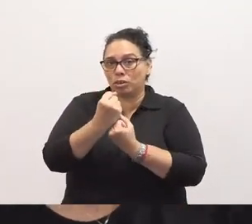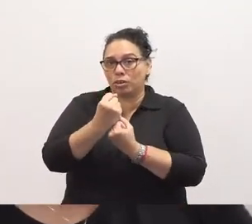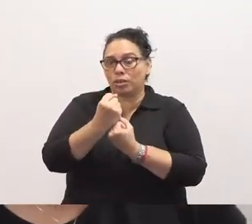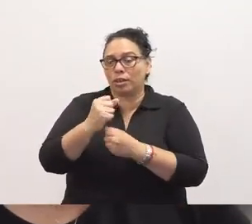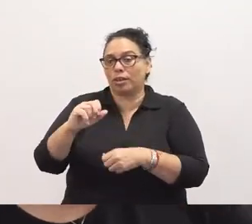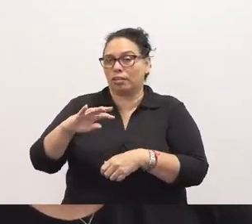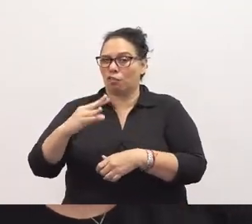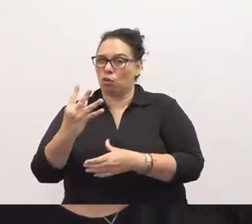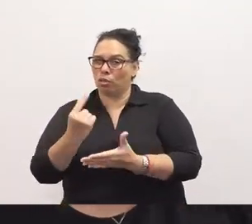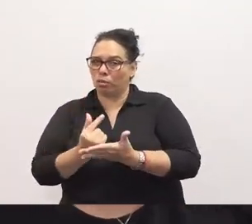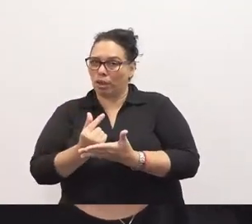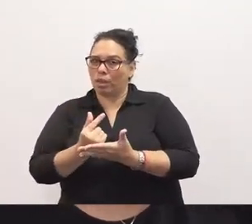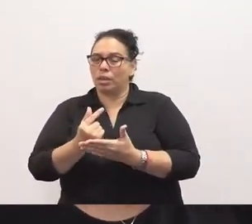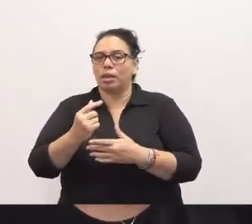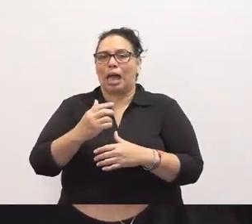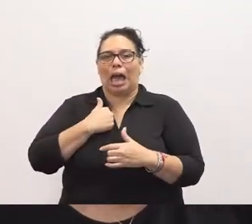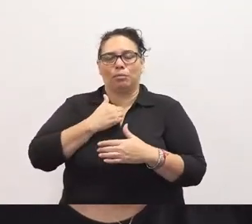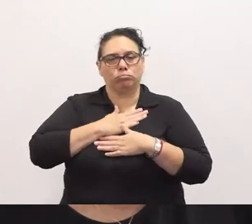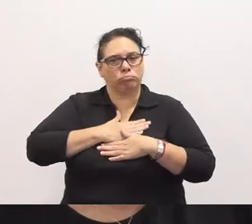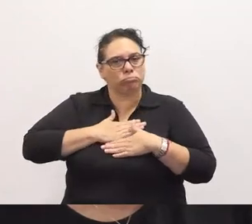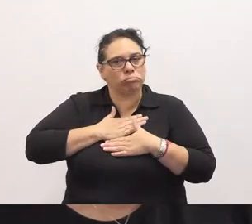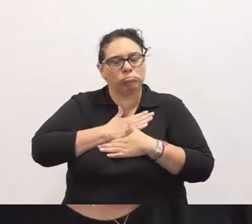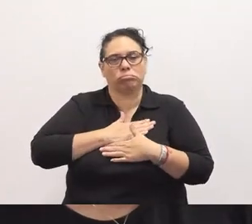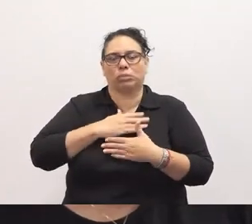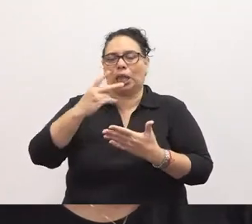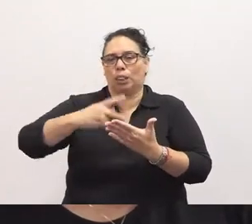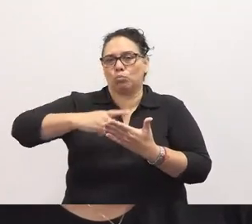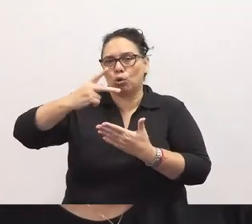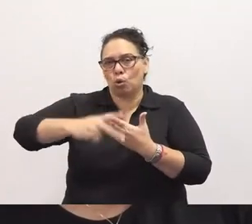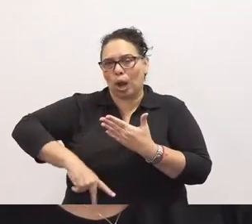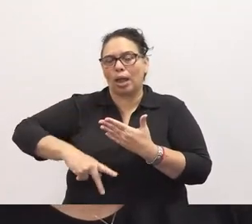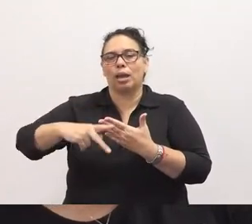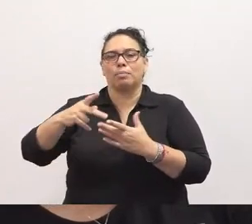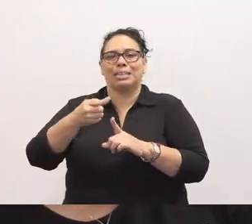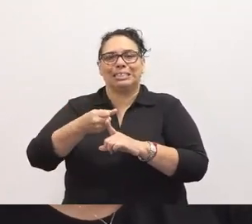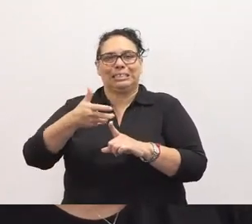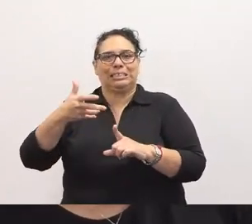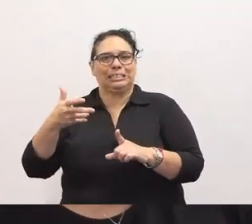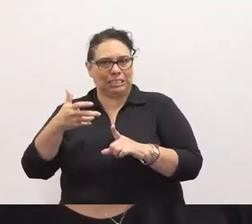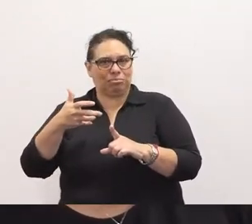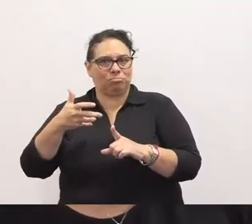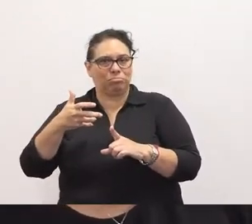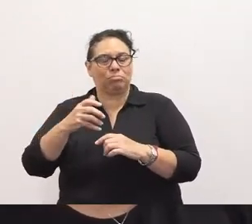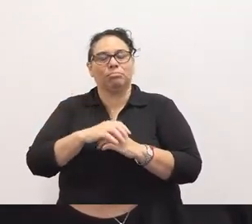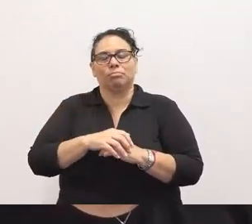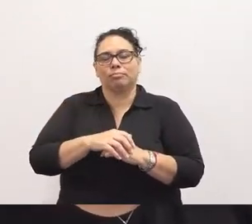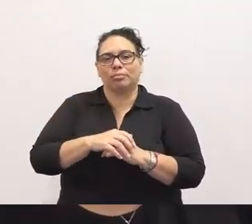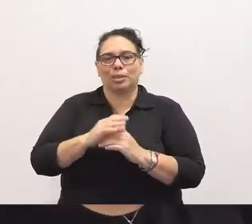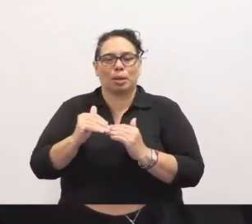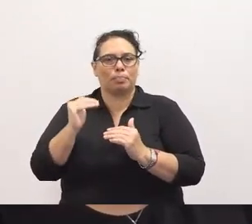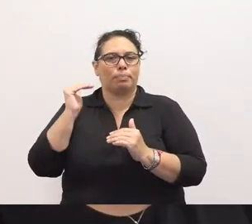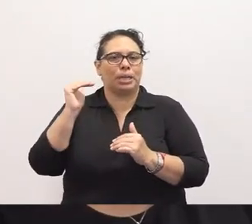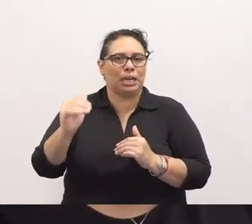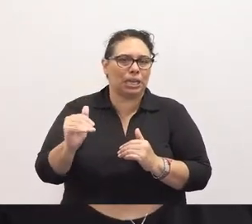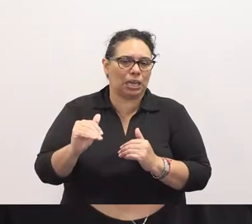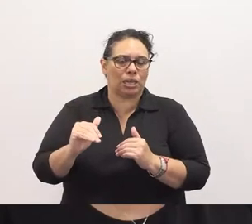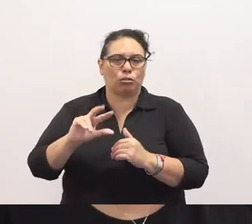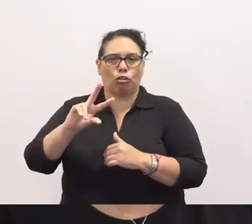4, I appreciate that the program has been extended beyond grade